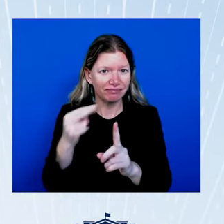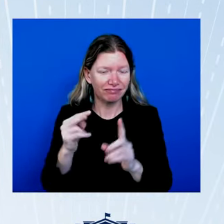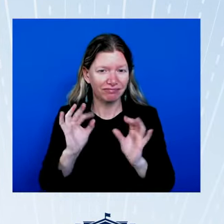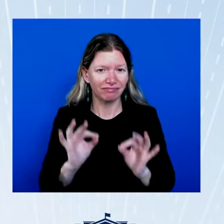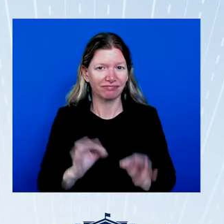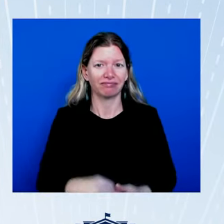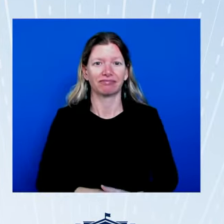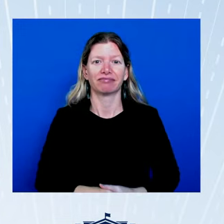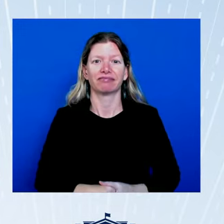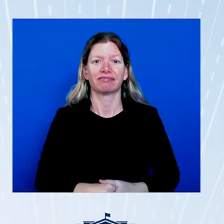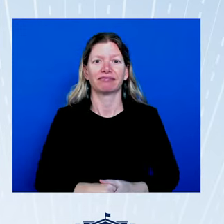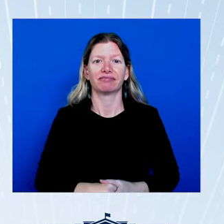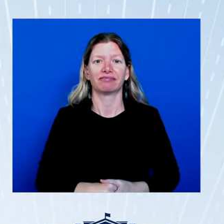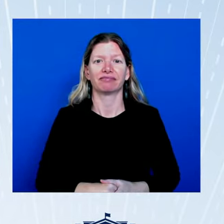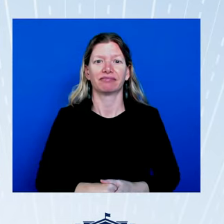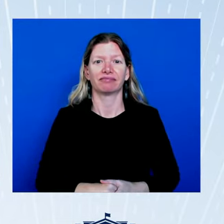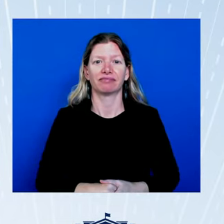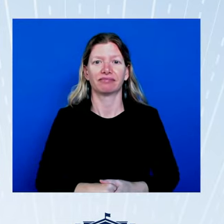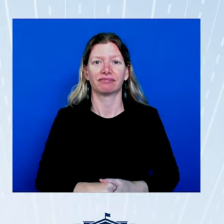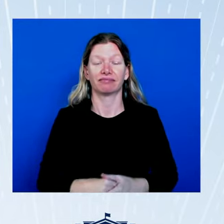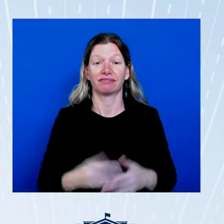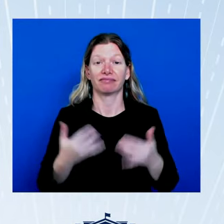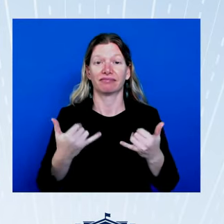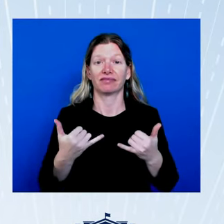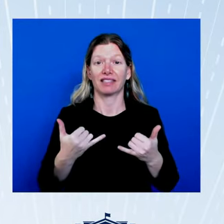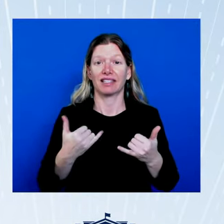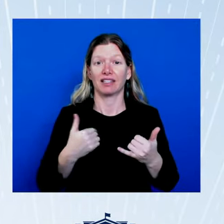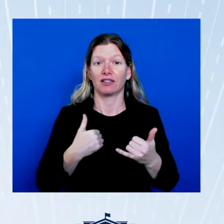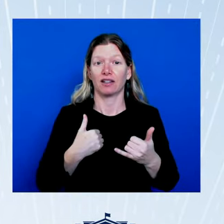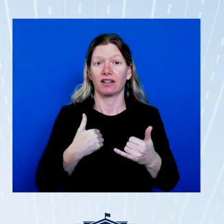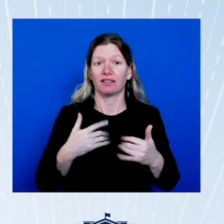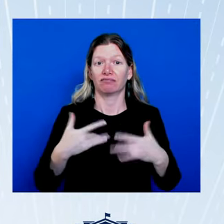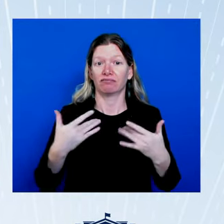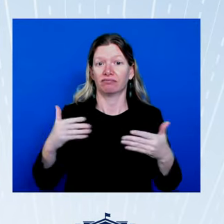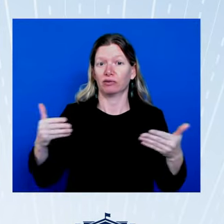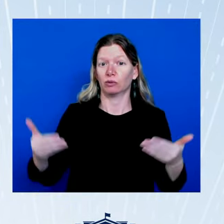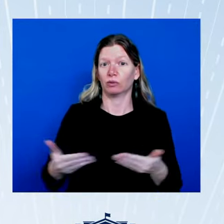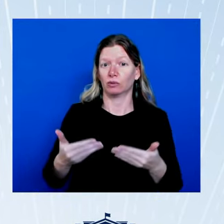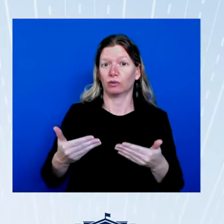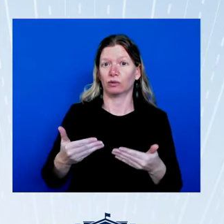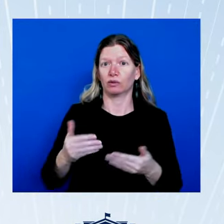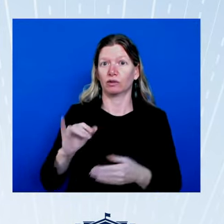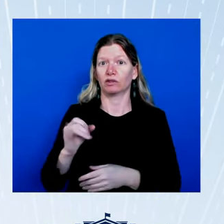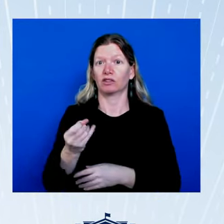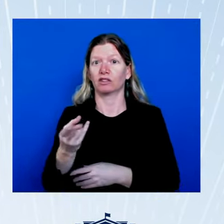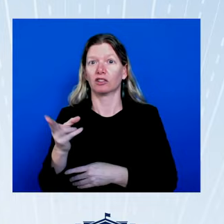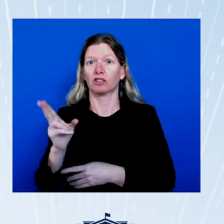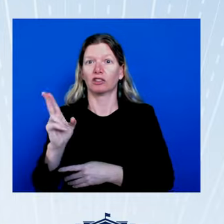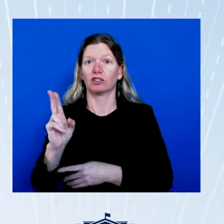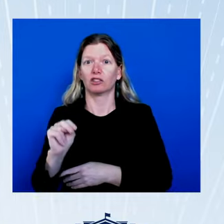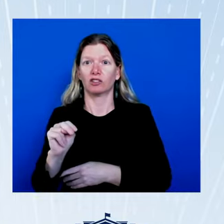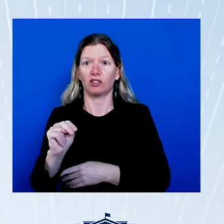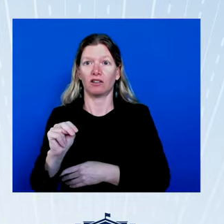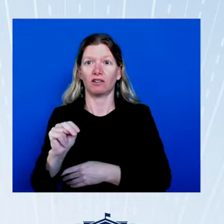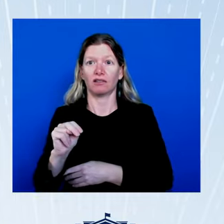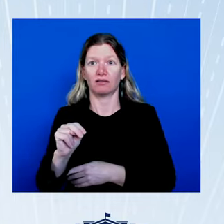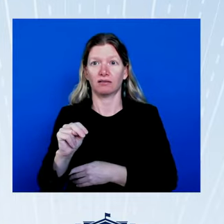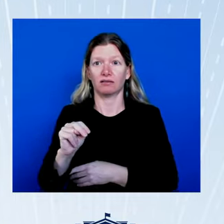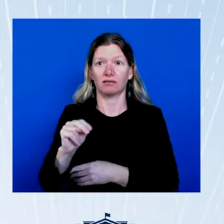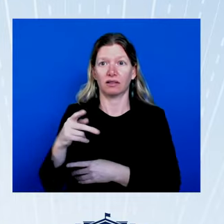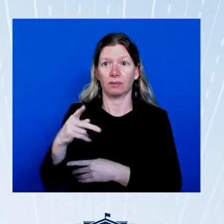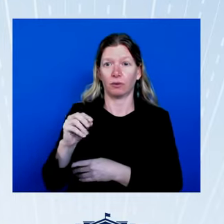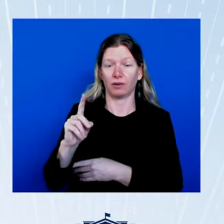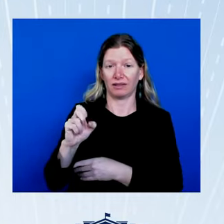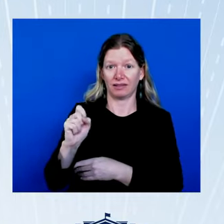ado, I'm pleased to introduce John Podesta, Senior Advisor to the President for Energy Innovation, focused on implementing the Inflation Reduction